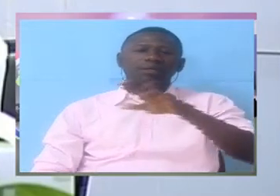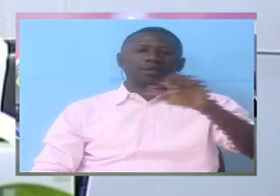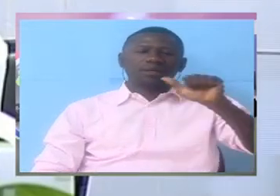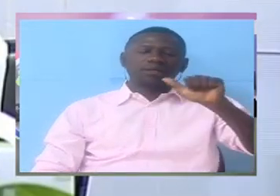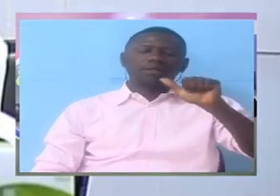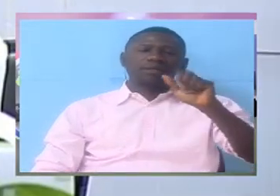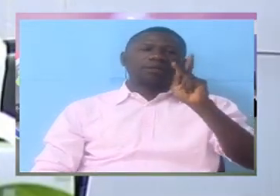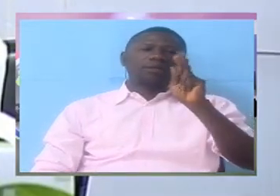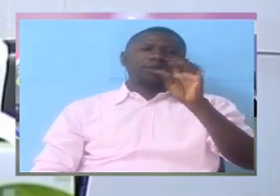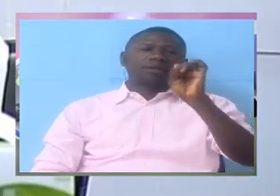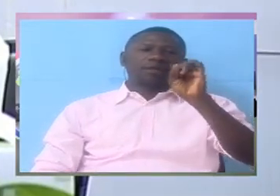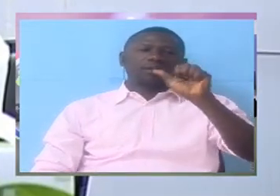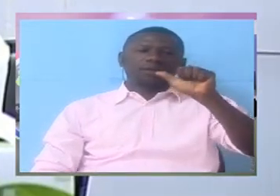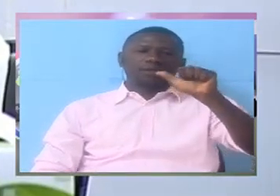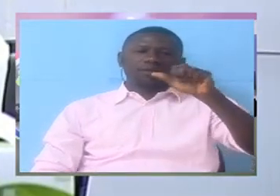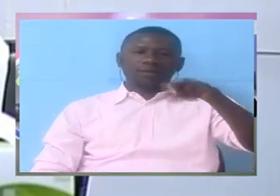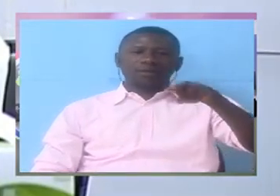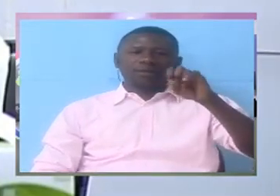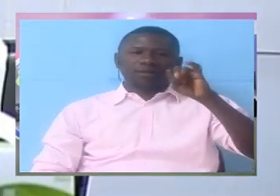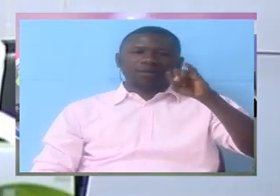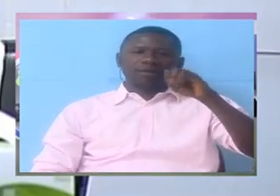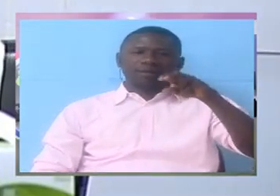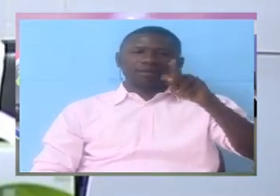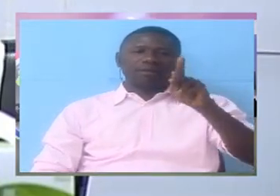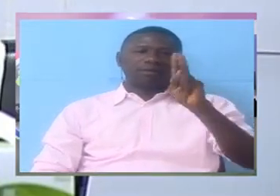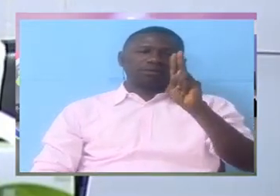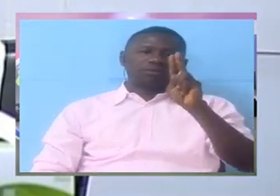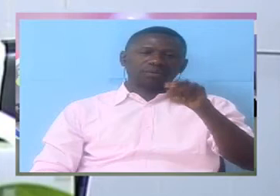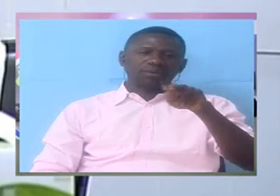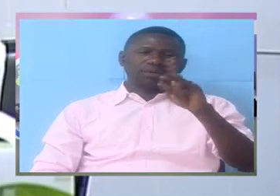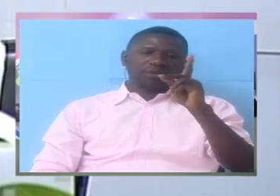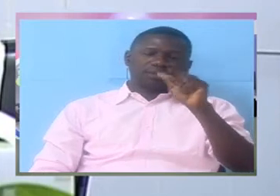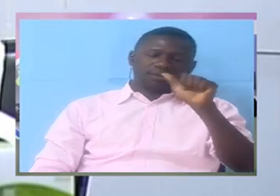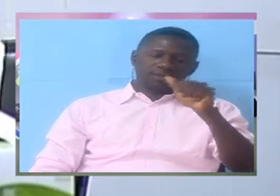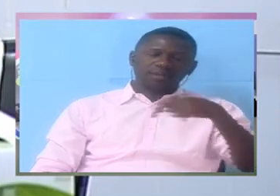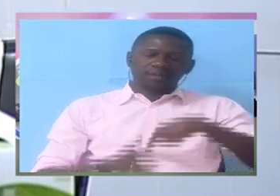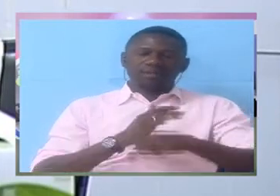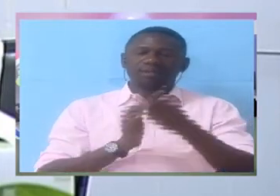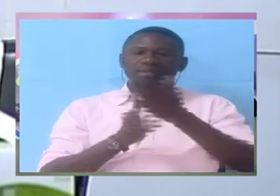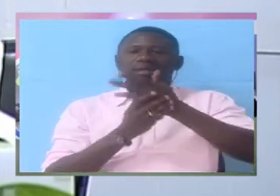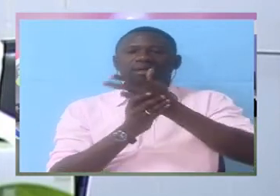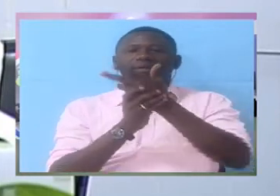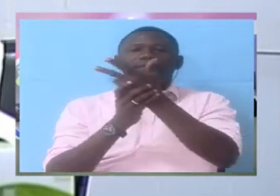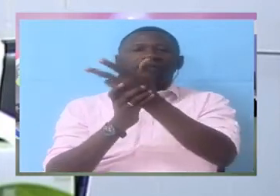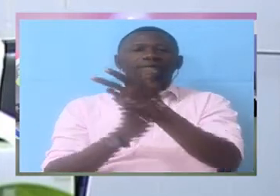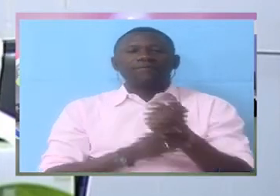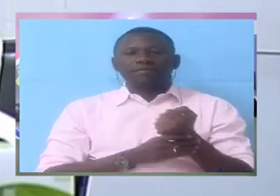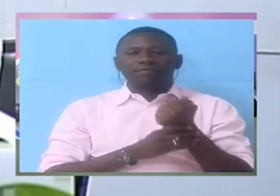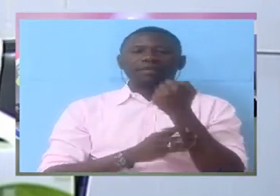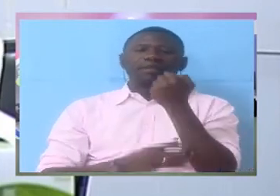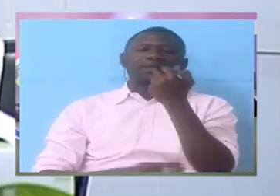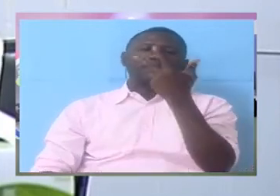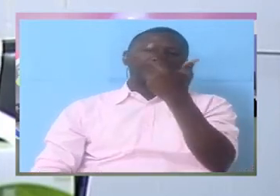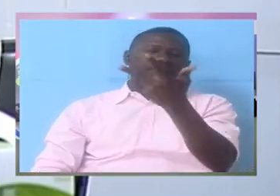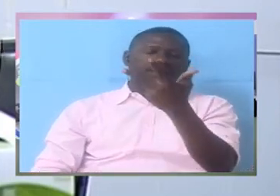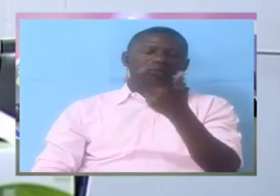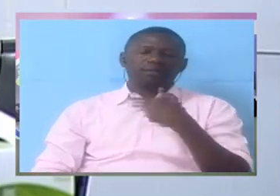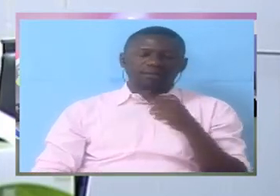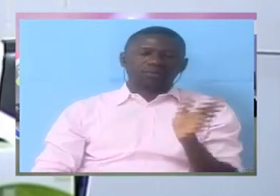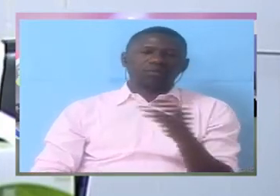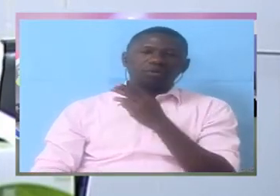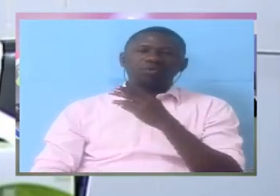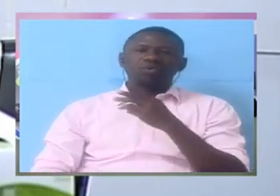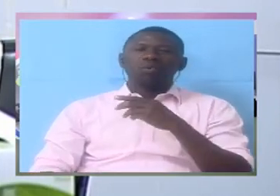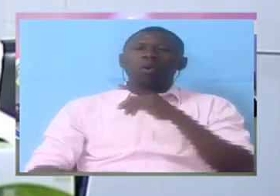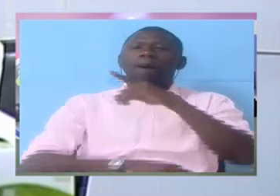sangokono. And I went to Pakalindim Primary School. Ntata Pakalindim Primary karambunguleto. In